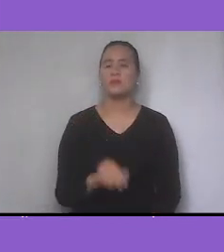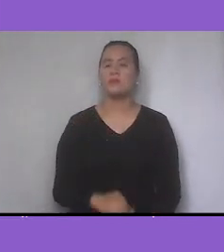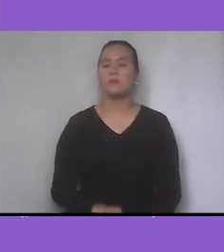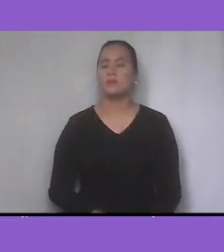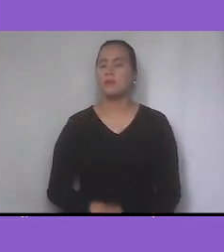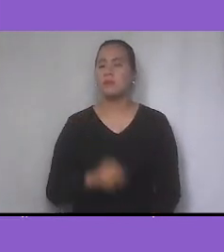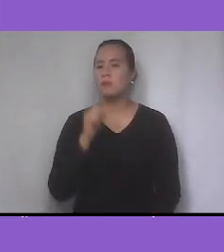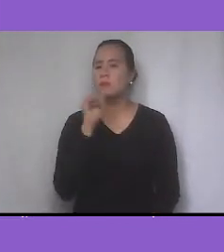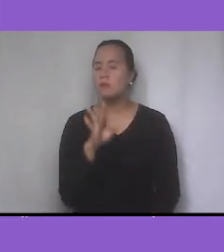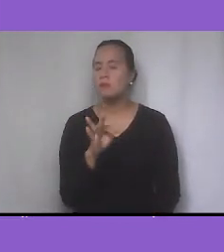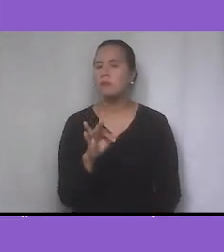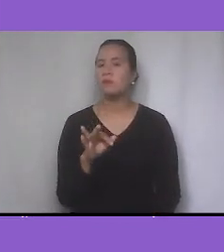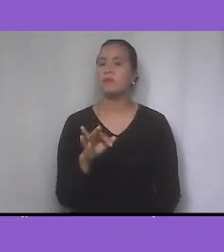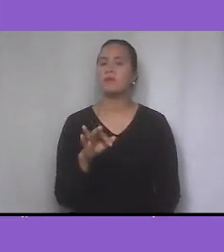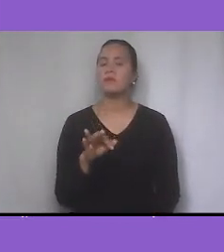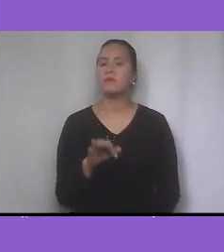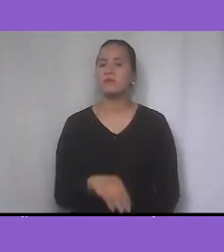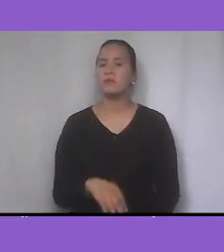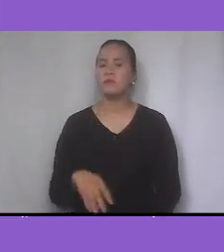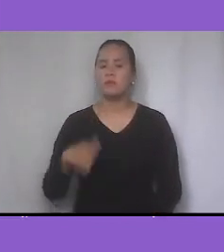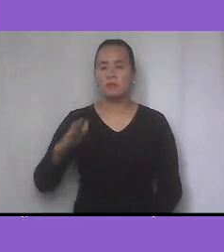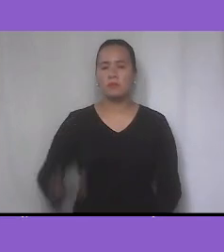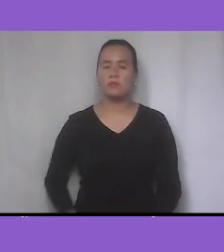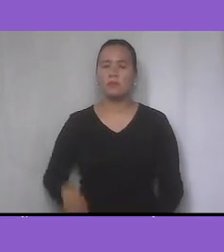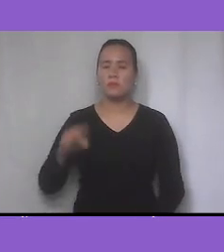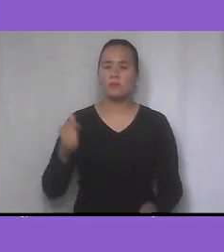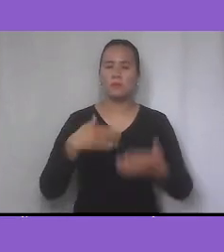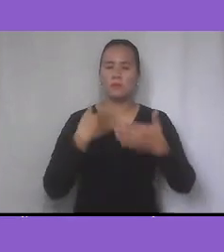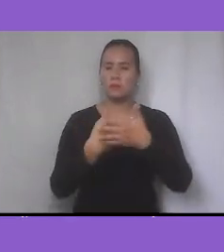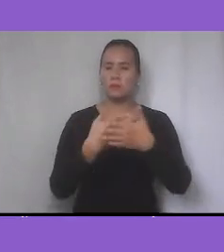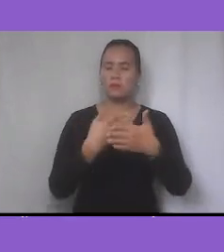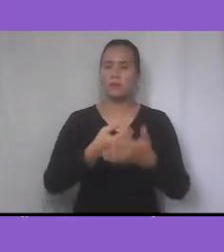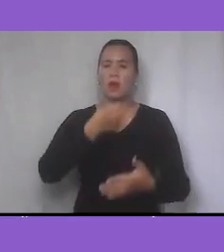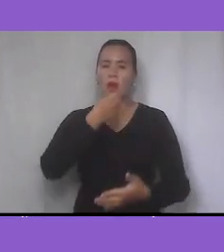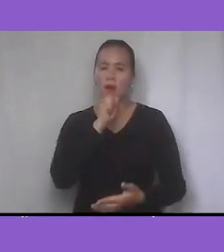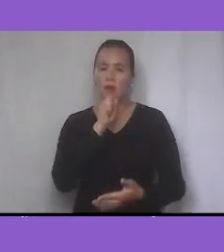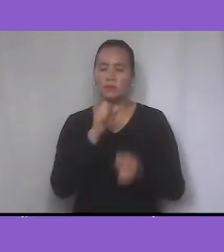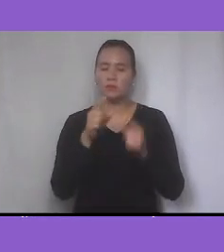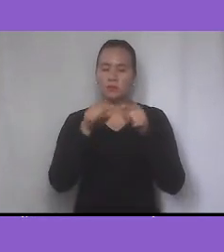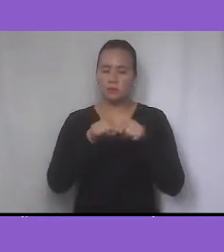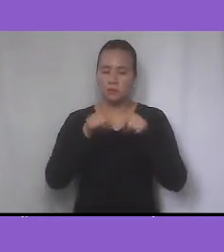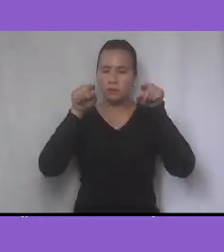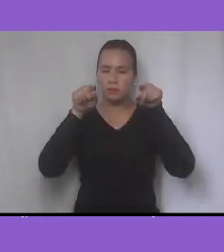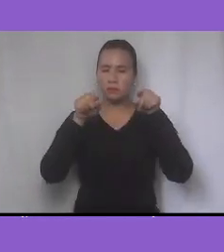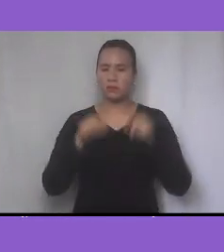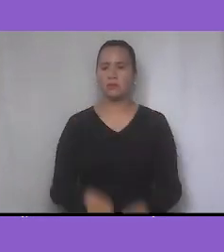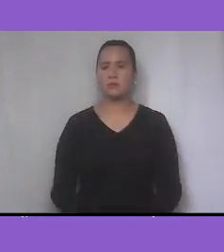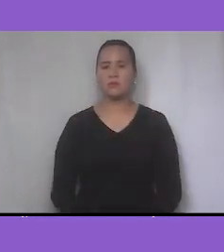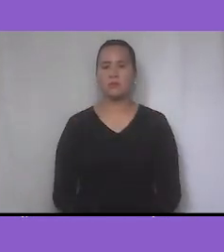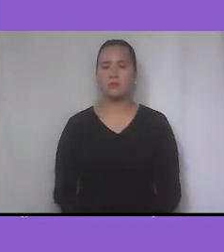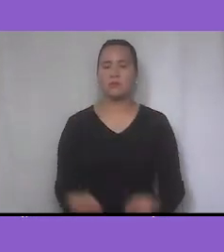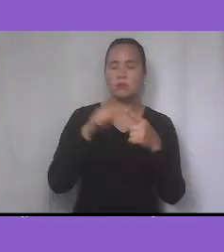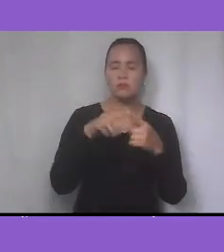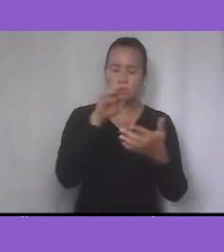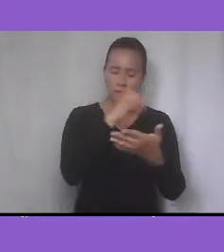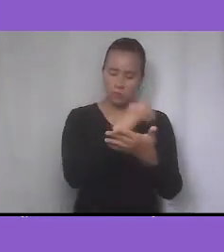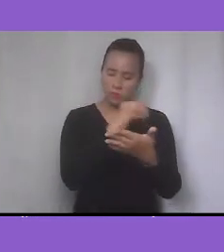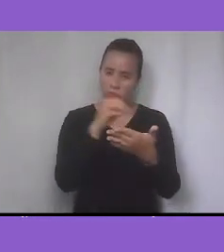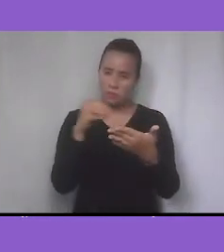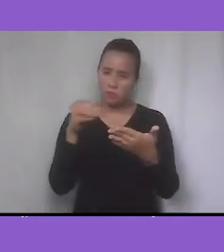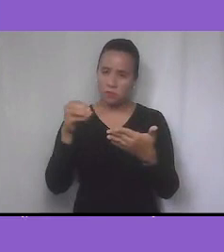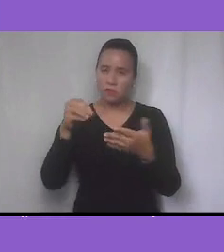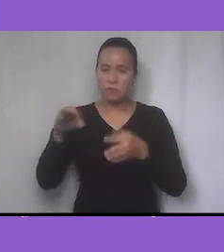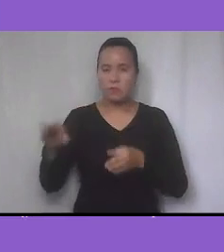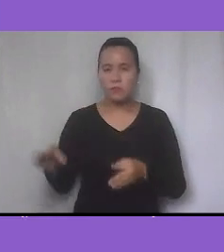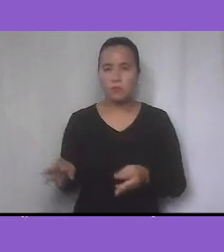to sort words that we hear before we transform them into its written format. So, in English,